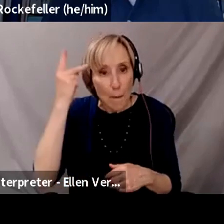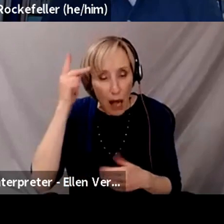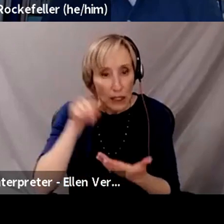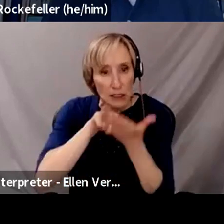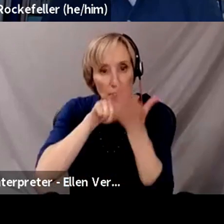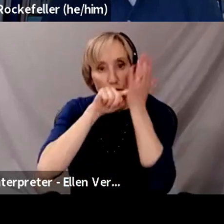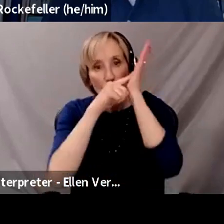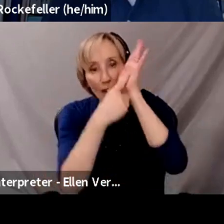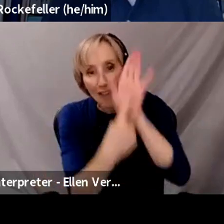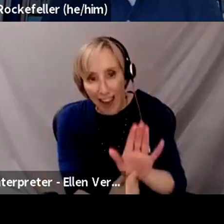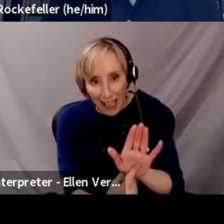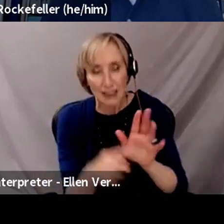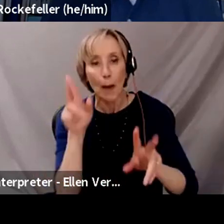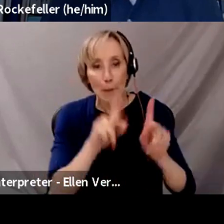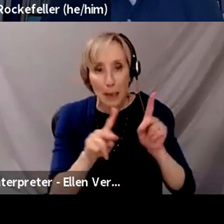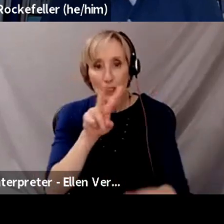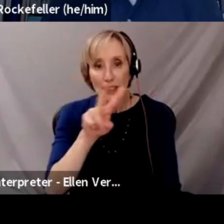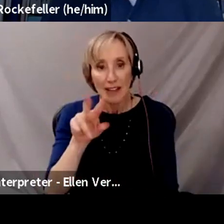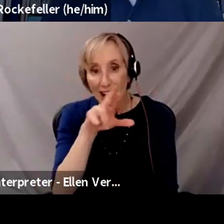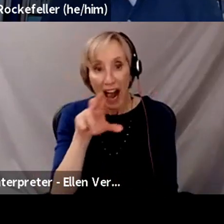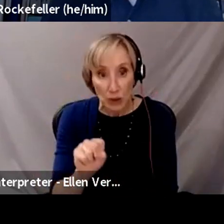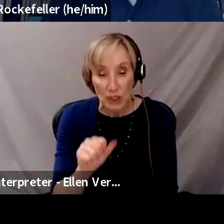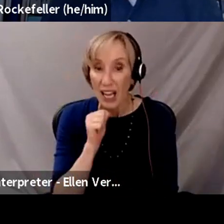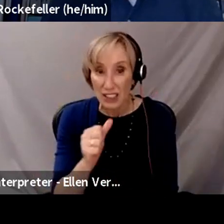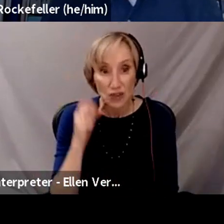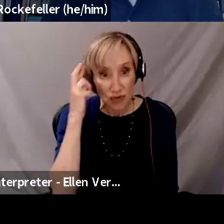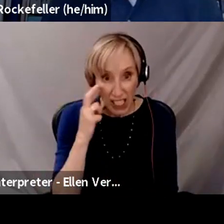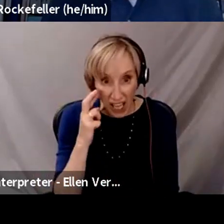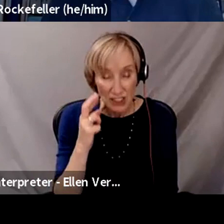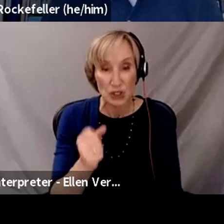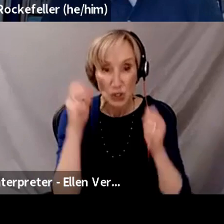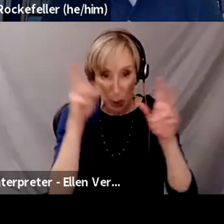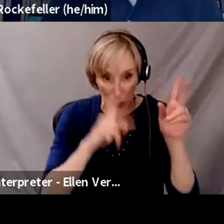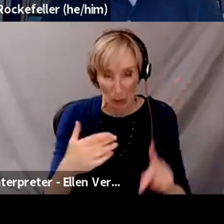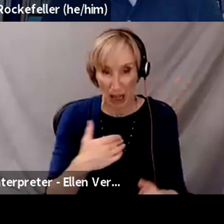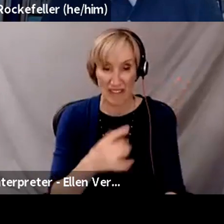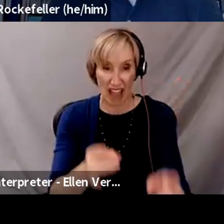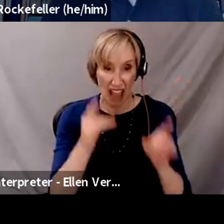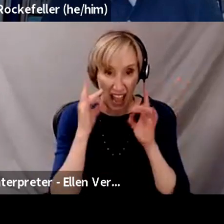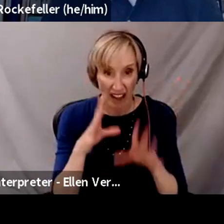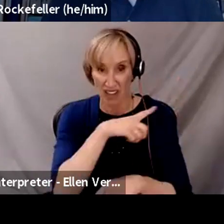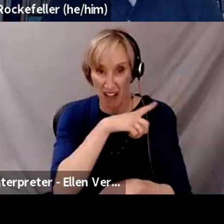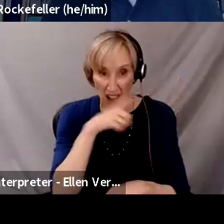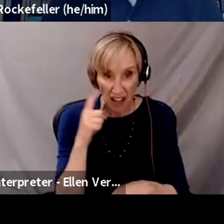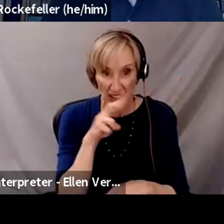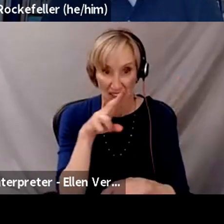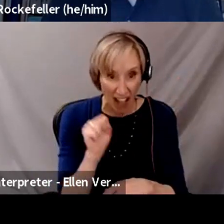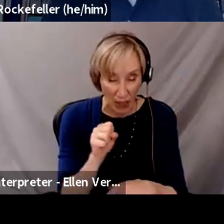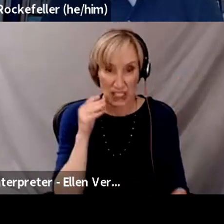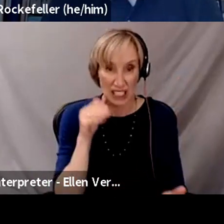so many people who had those kinds of values until he took office. And of course, they're still around. And